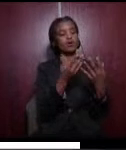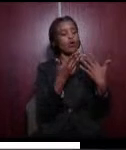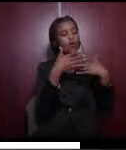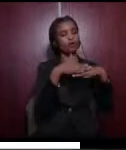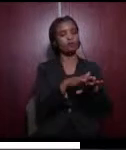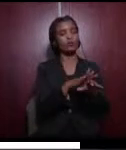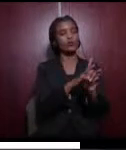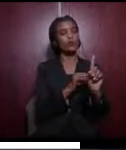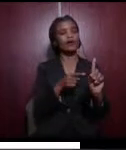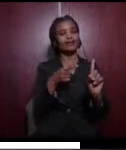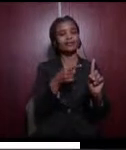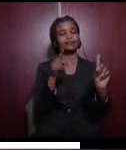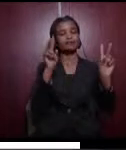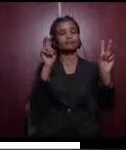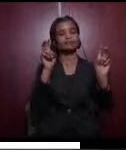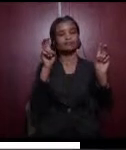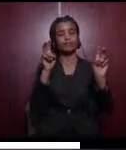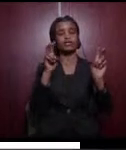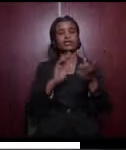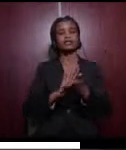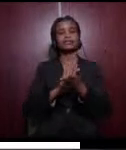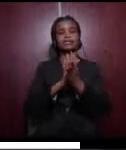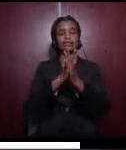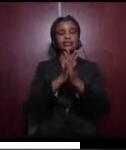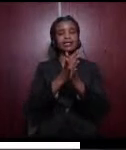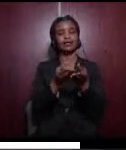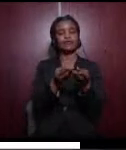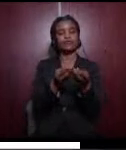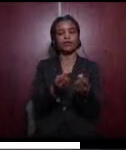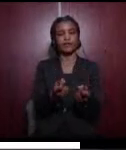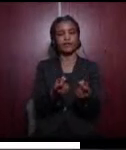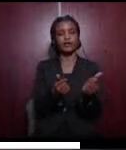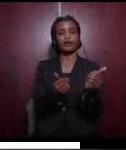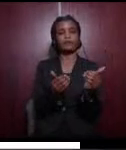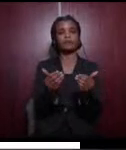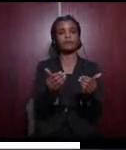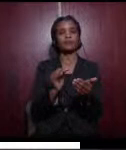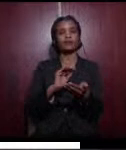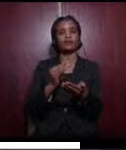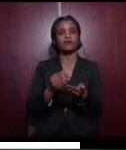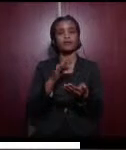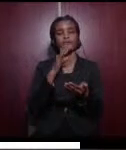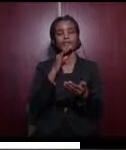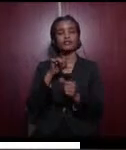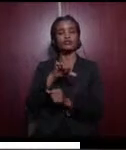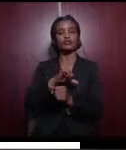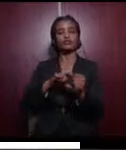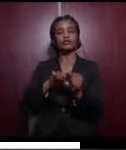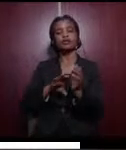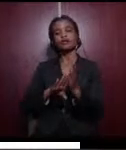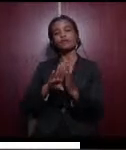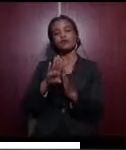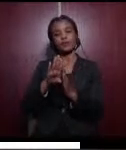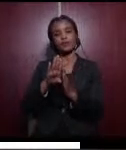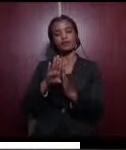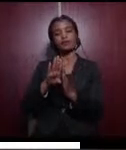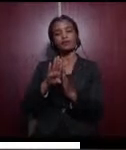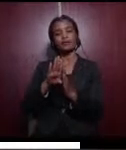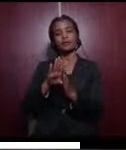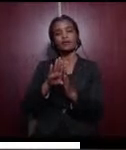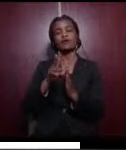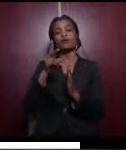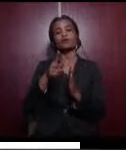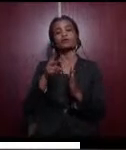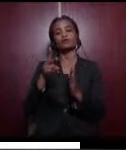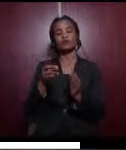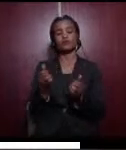Disaster Relief and National Social Development Fund, which will cater for socio-economic developmental projects, including providing